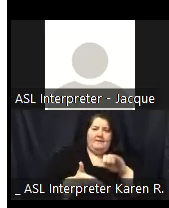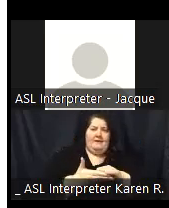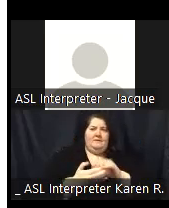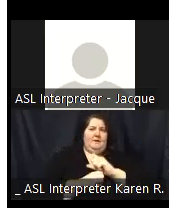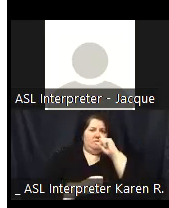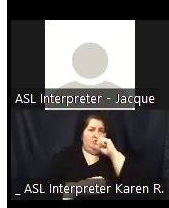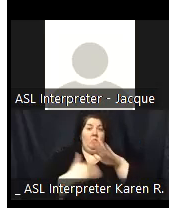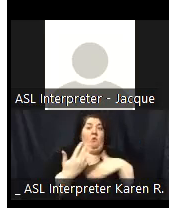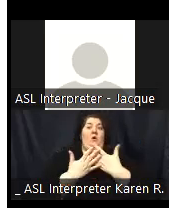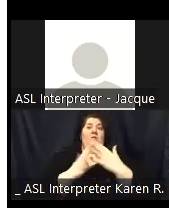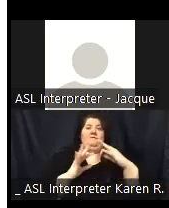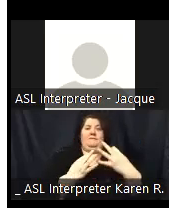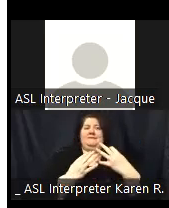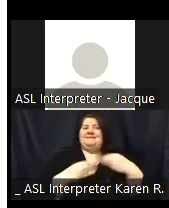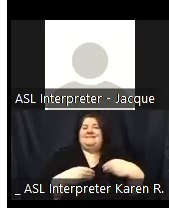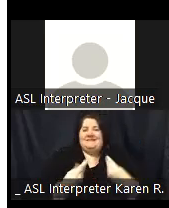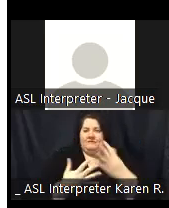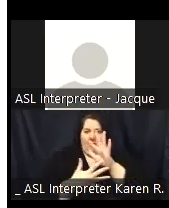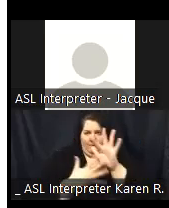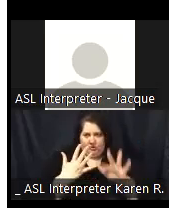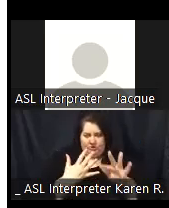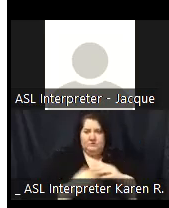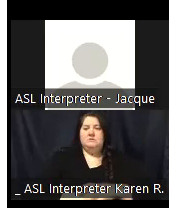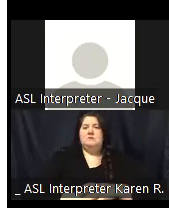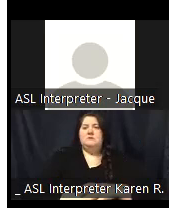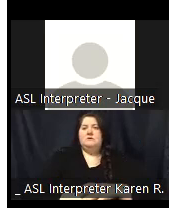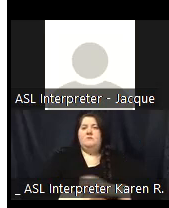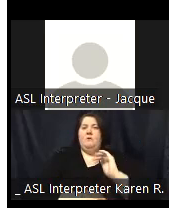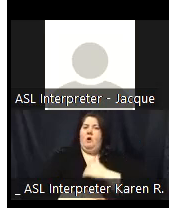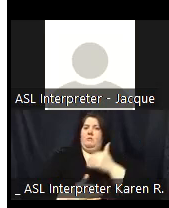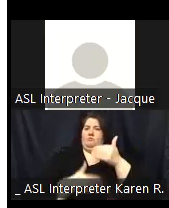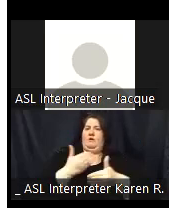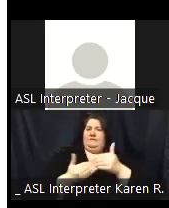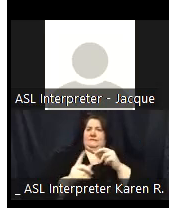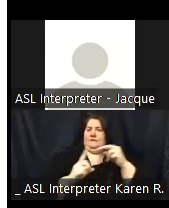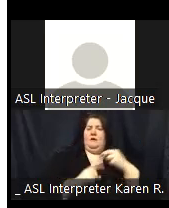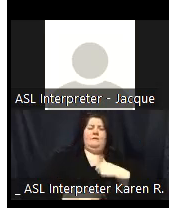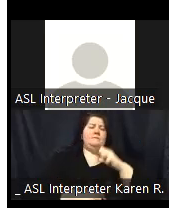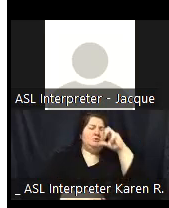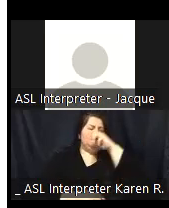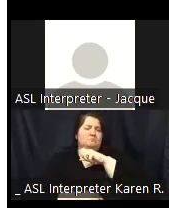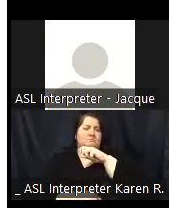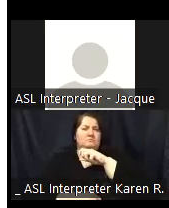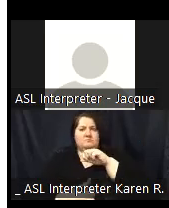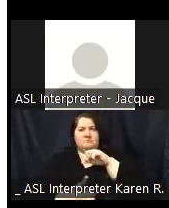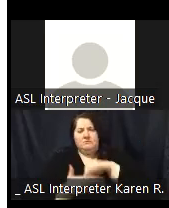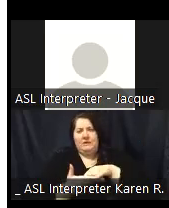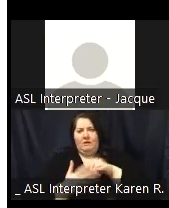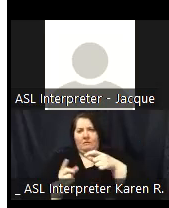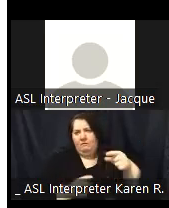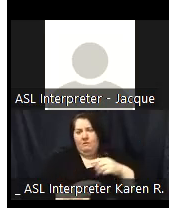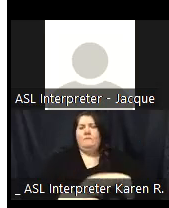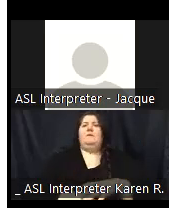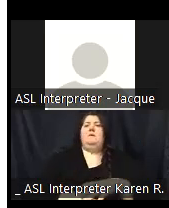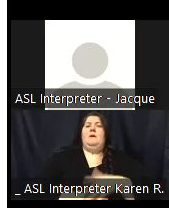all families were at least given the option, just from our processing standpoint? I'm assuming that that's where we'll get in this as well, that